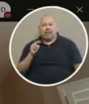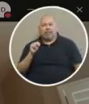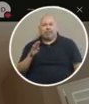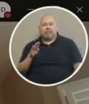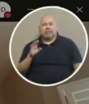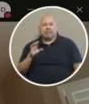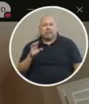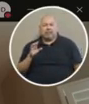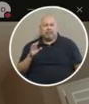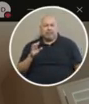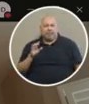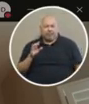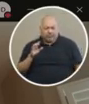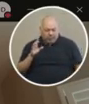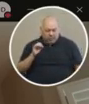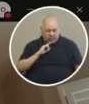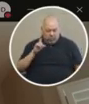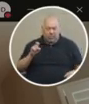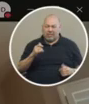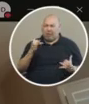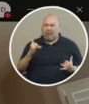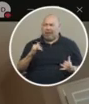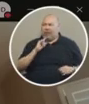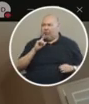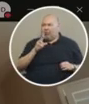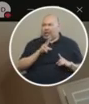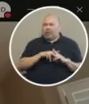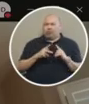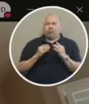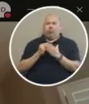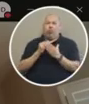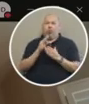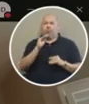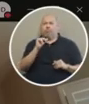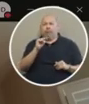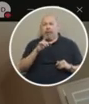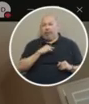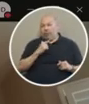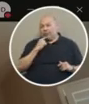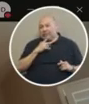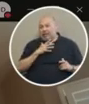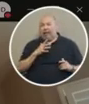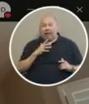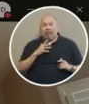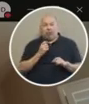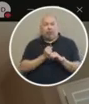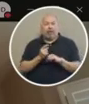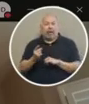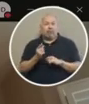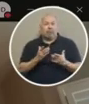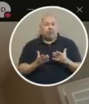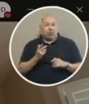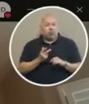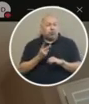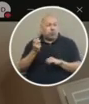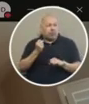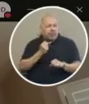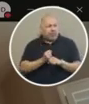MPC. And so there's no need at this point in time to issue any additional bonds, I would say for at least the next year, maybe 2